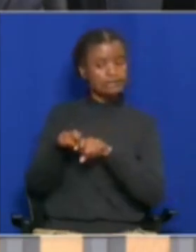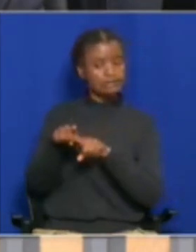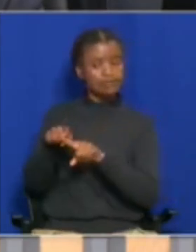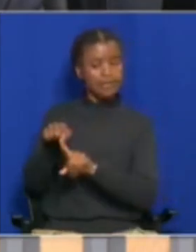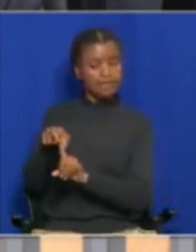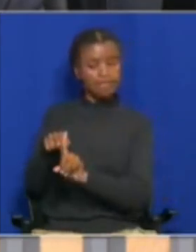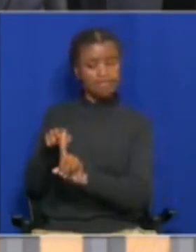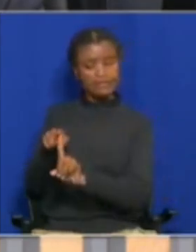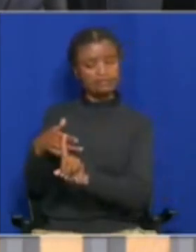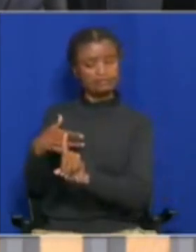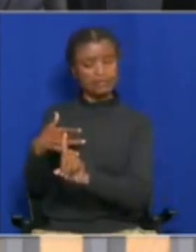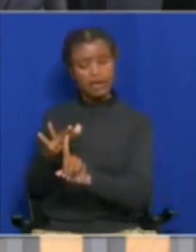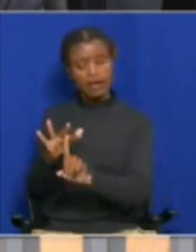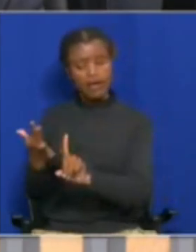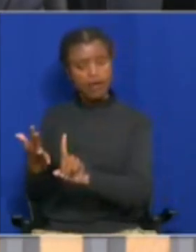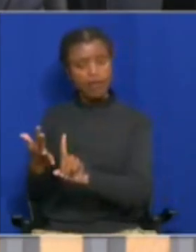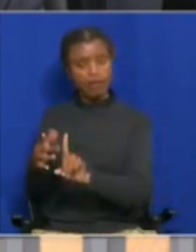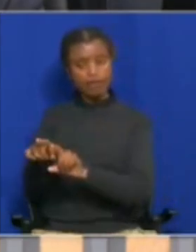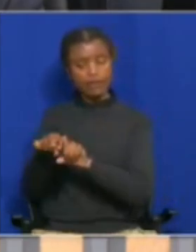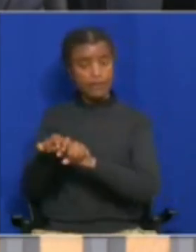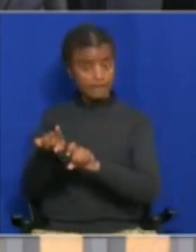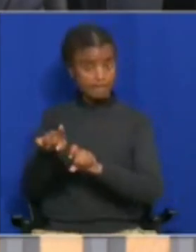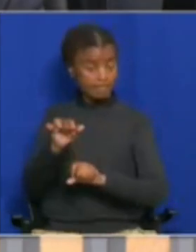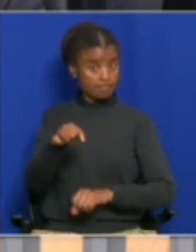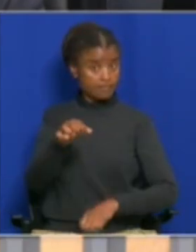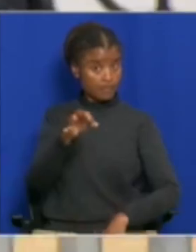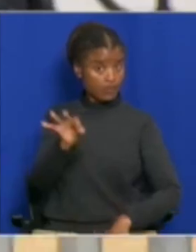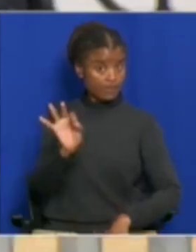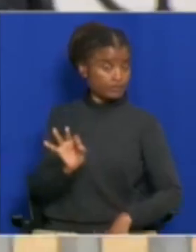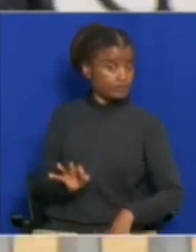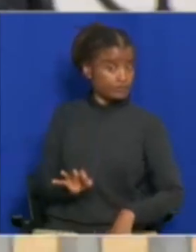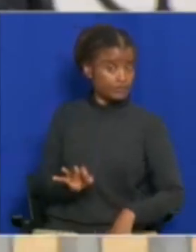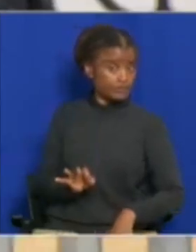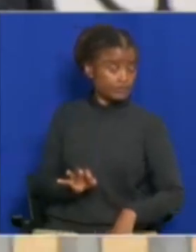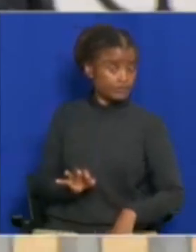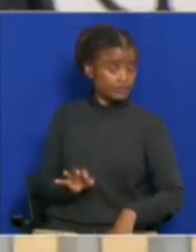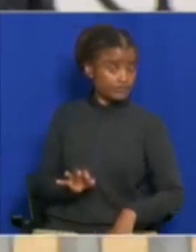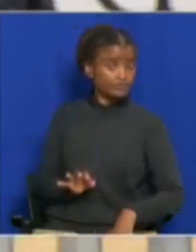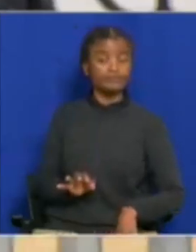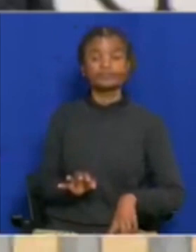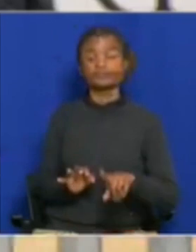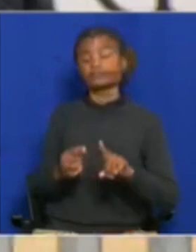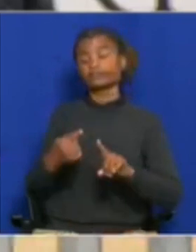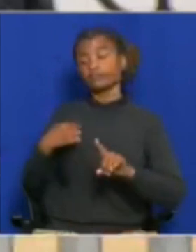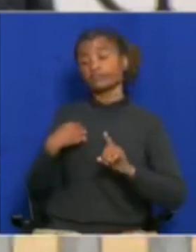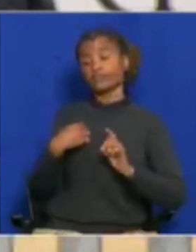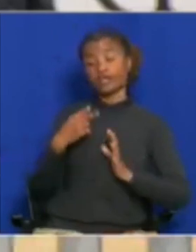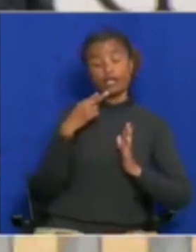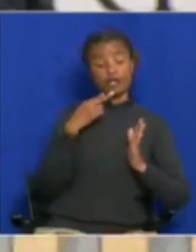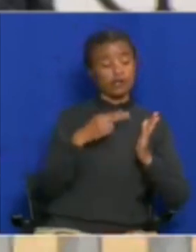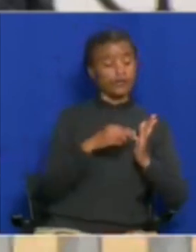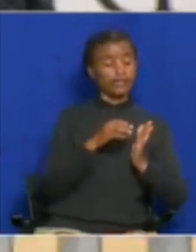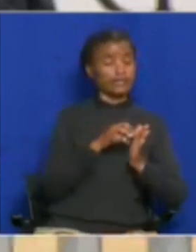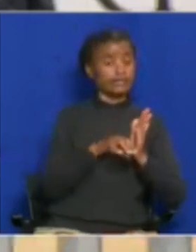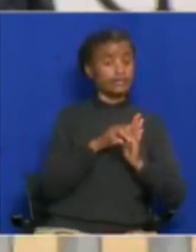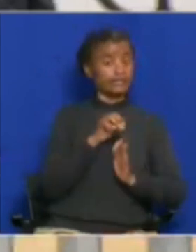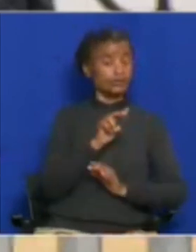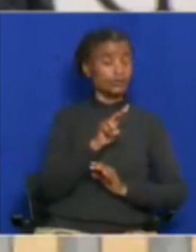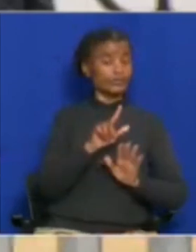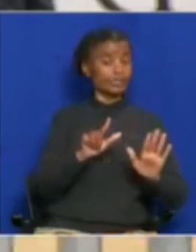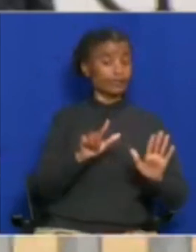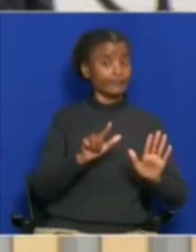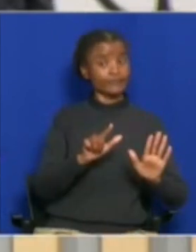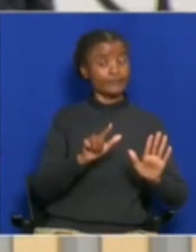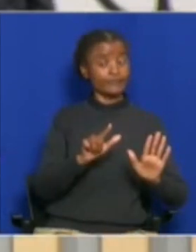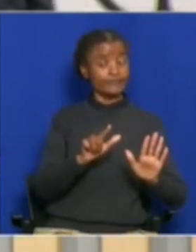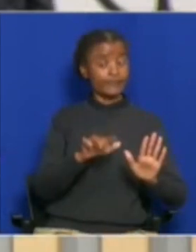Is that so? I looked at the section 27 on the test of the reason. Subjective,